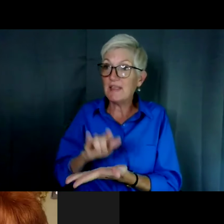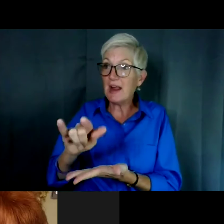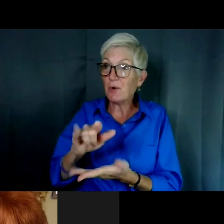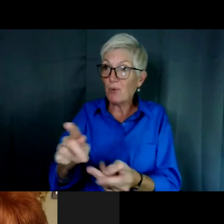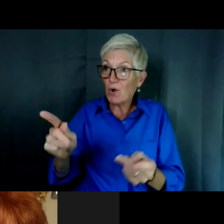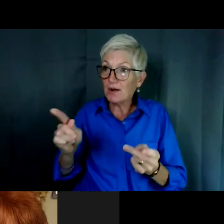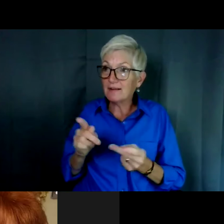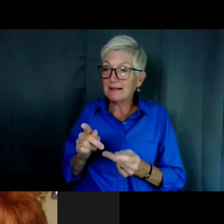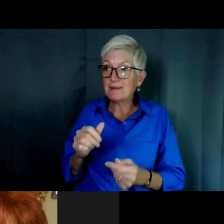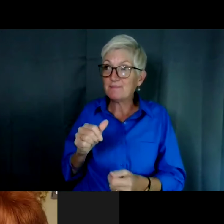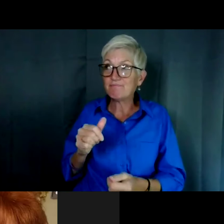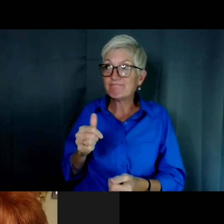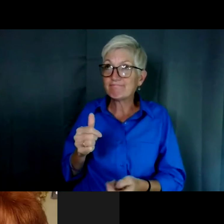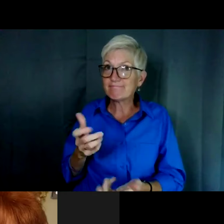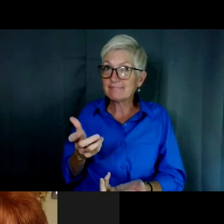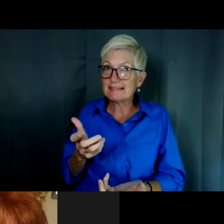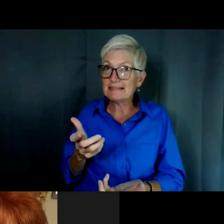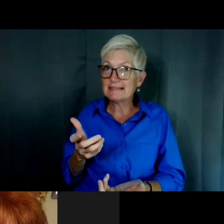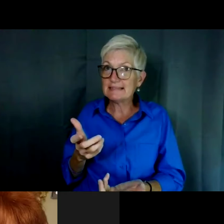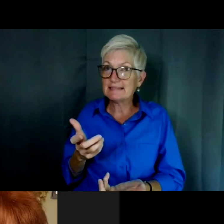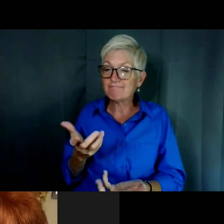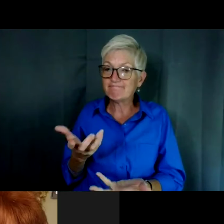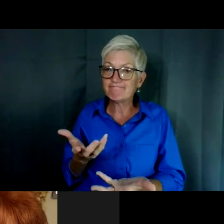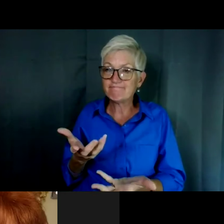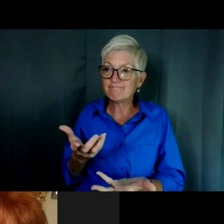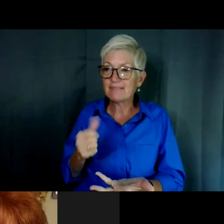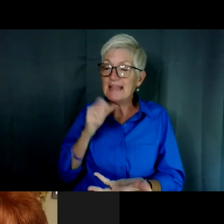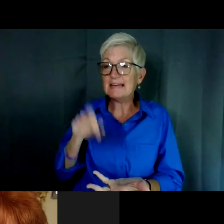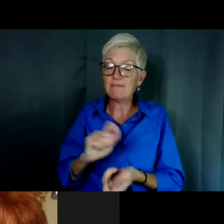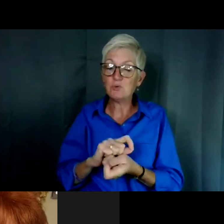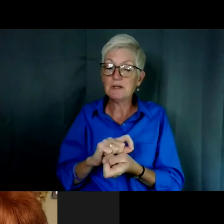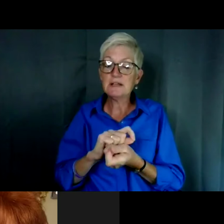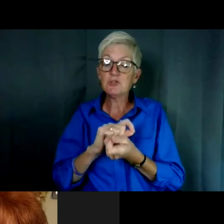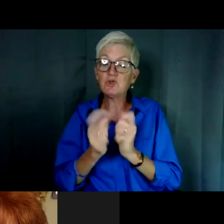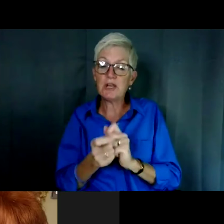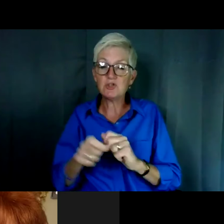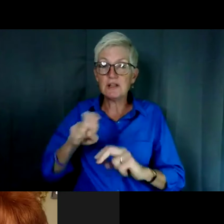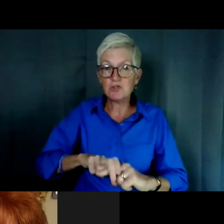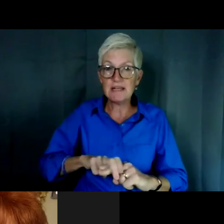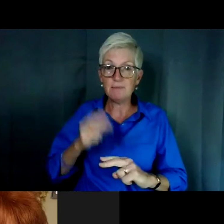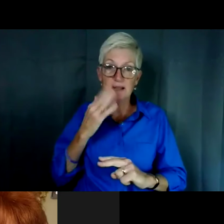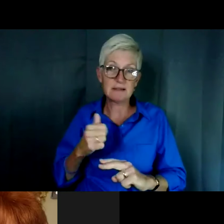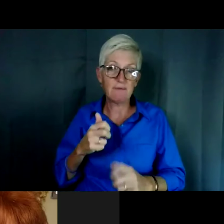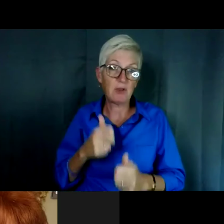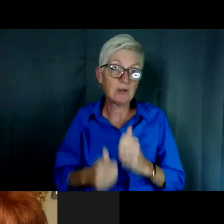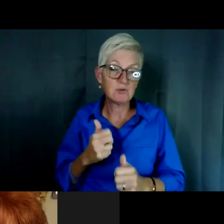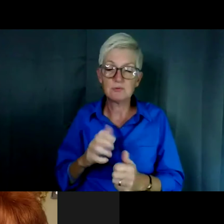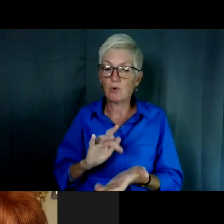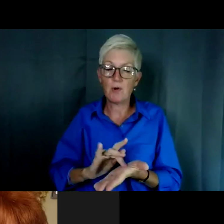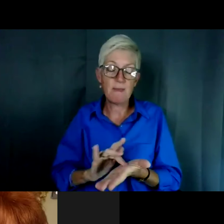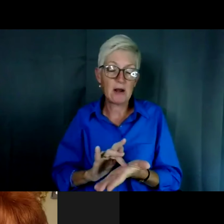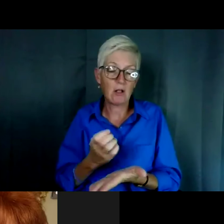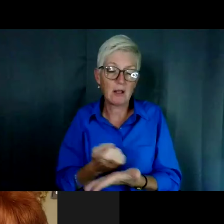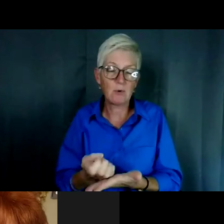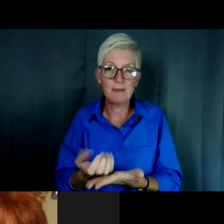to, you know, change their seat because of their issues, you know, or their medical device that they had